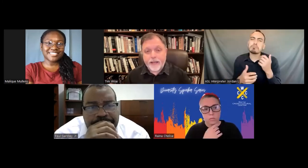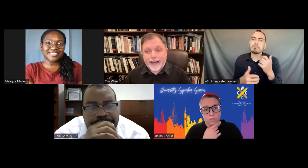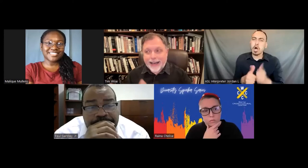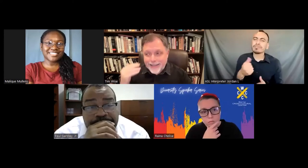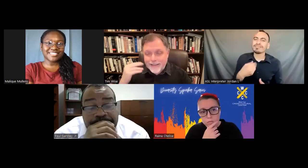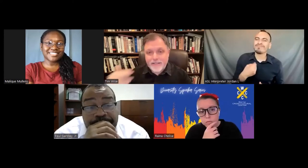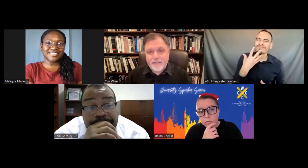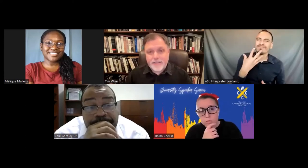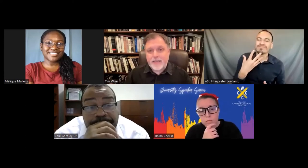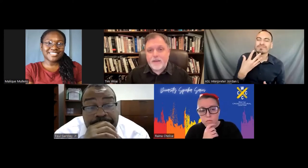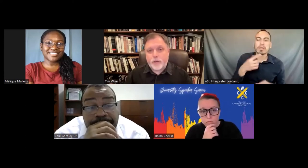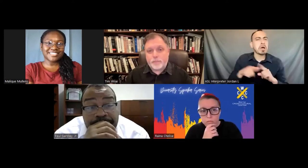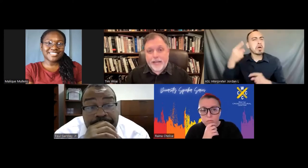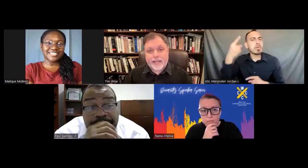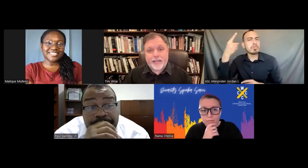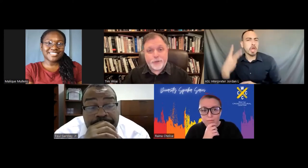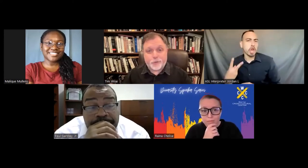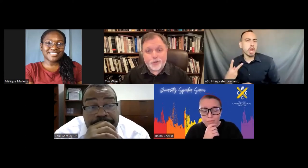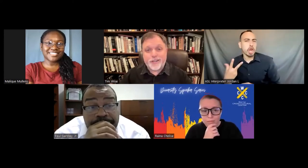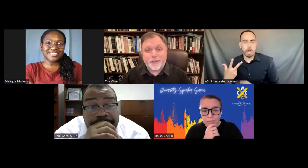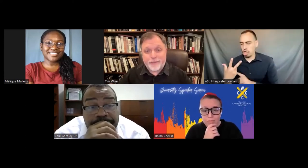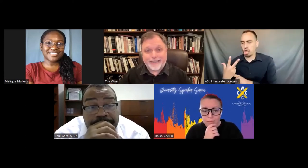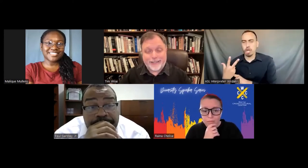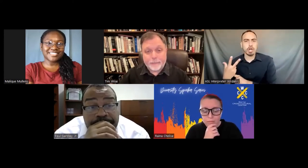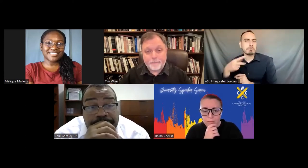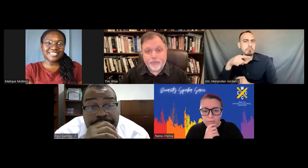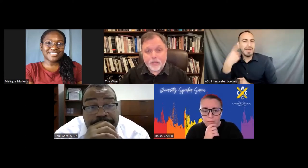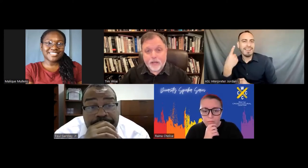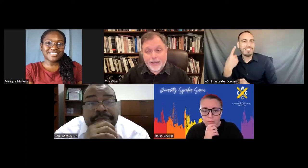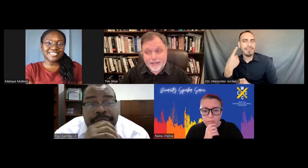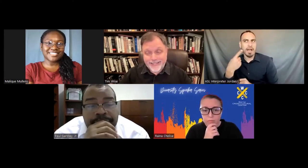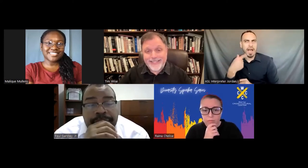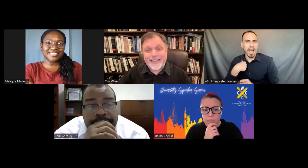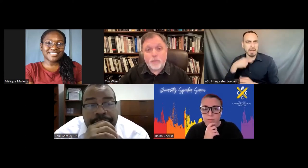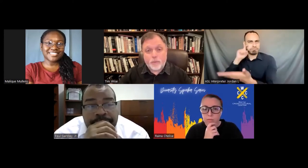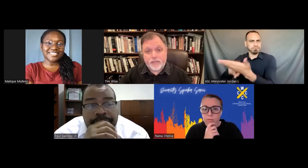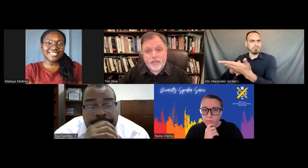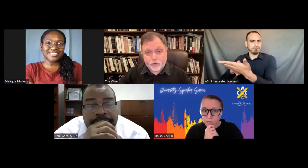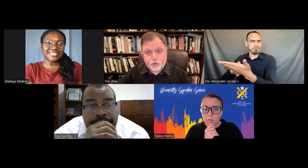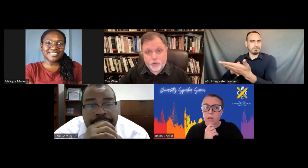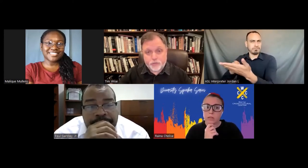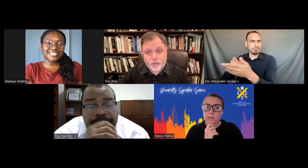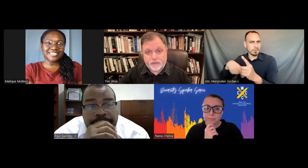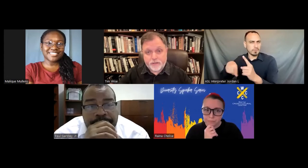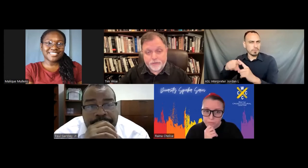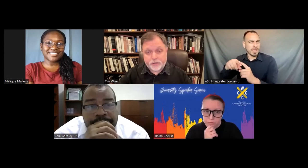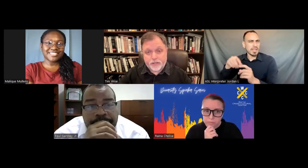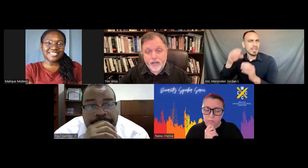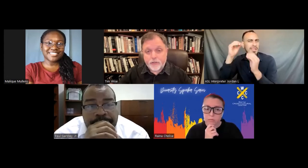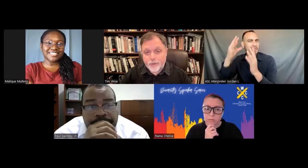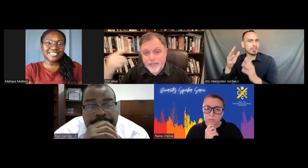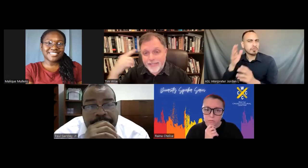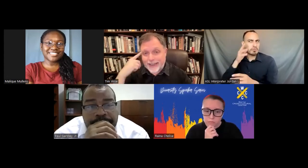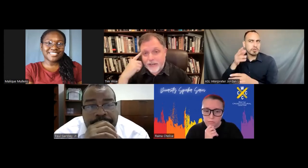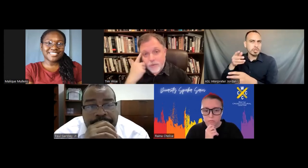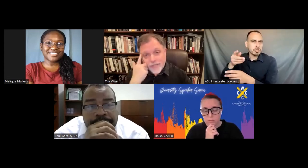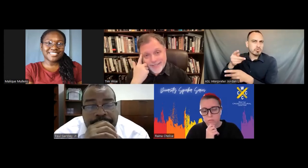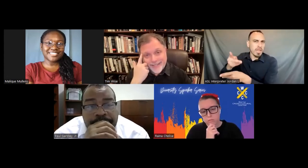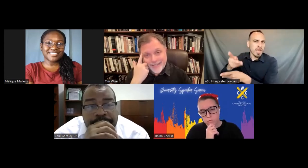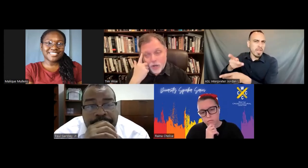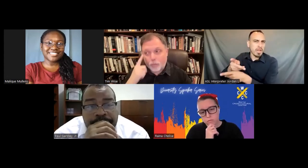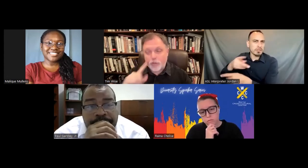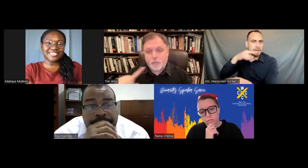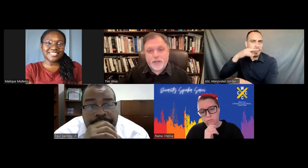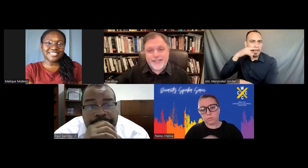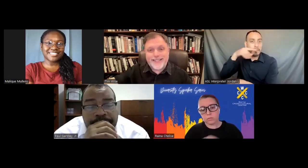Black, I could see when Black kids were treated badly. I could see when teachers would treat them differently. The reason I noticed